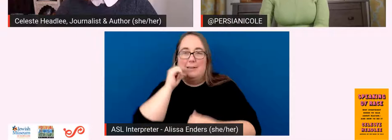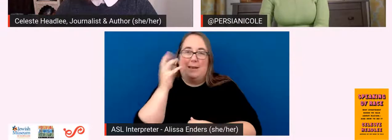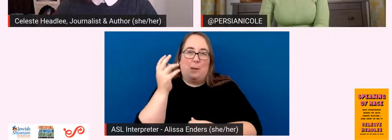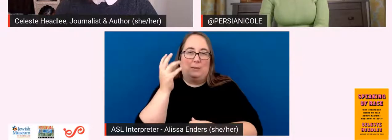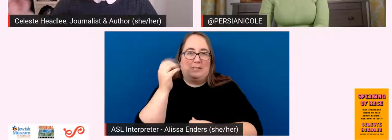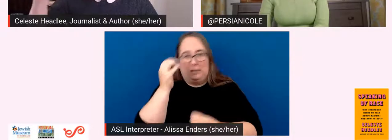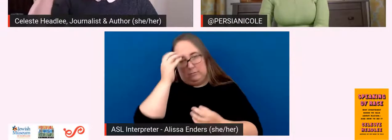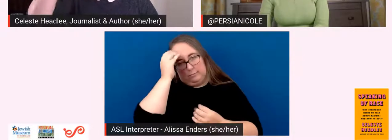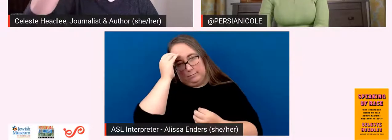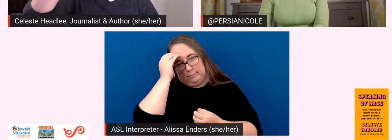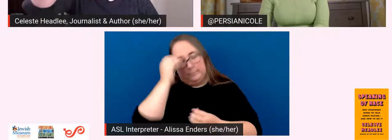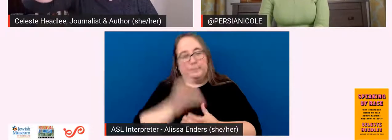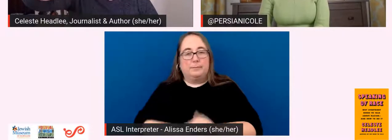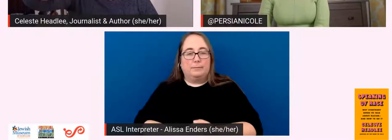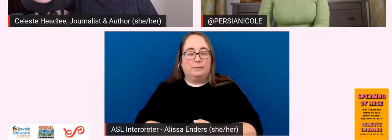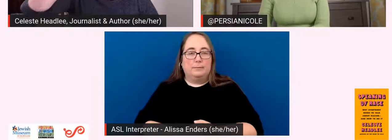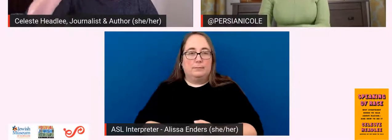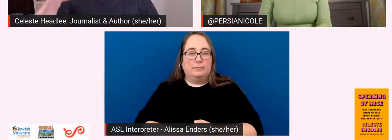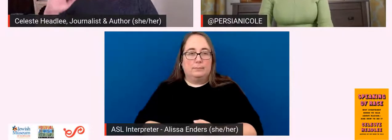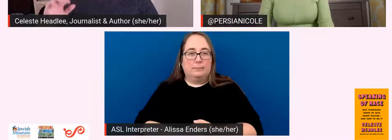persuasion. So